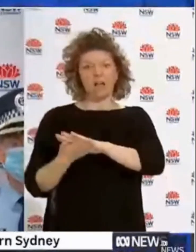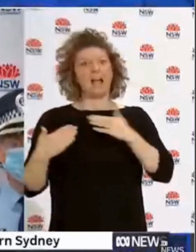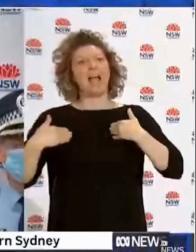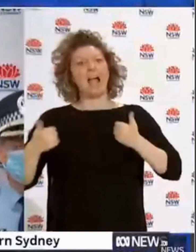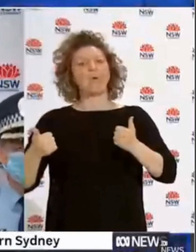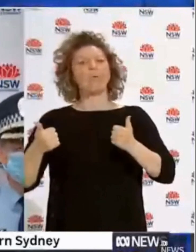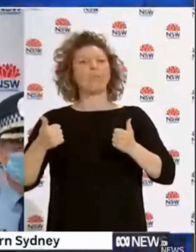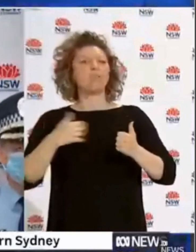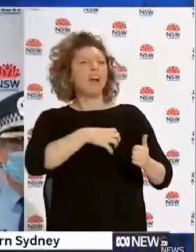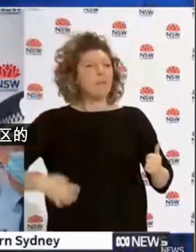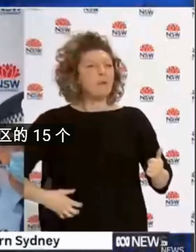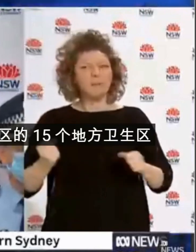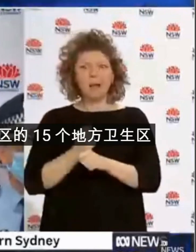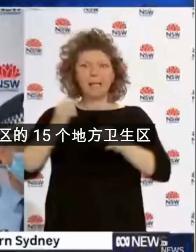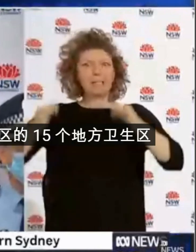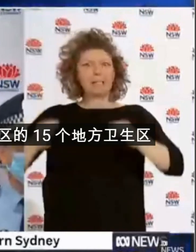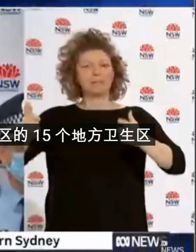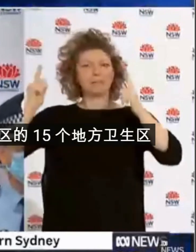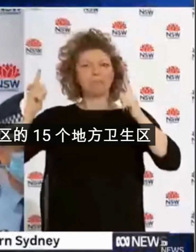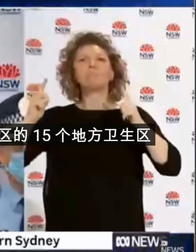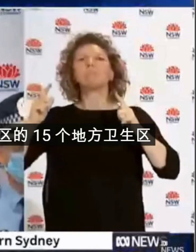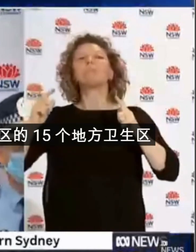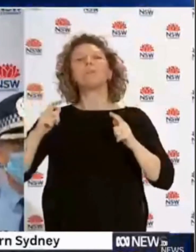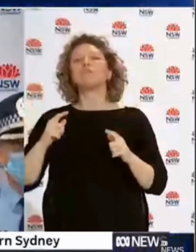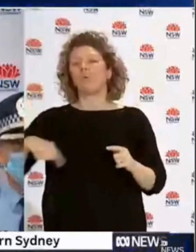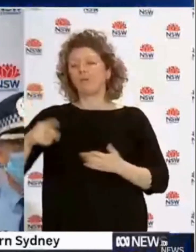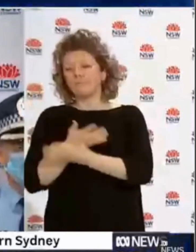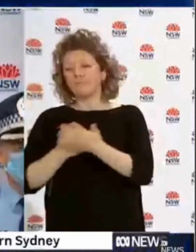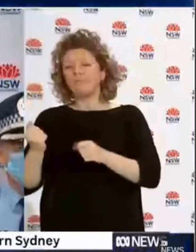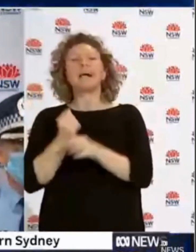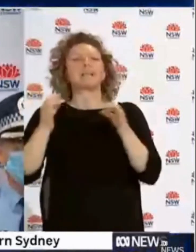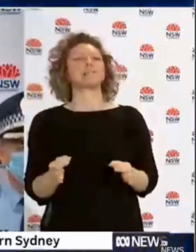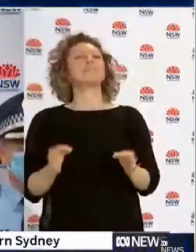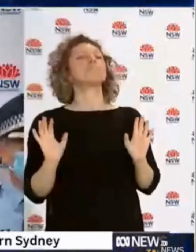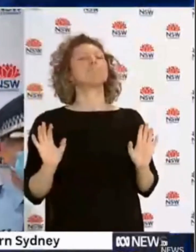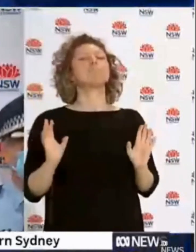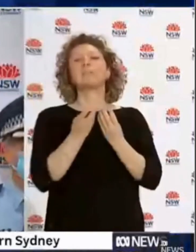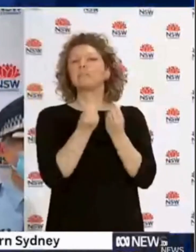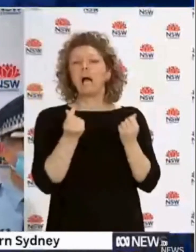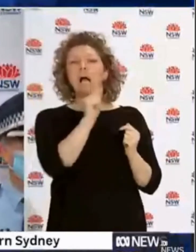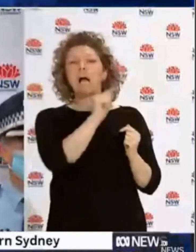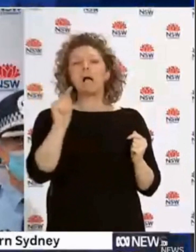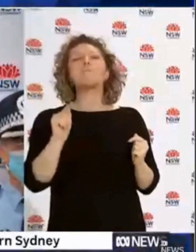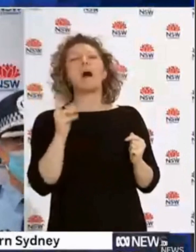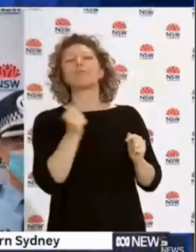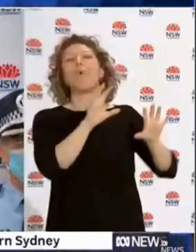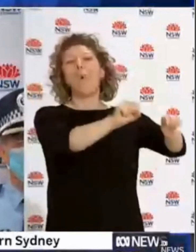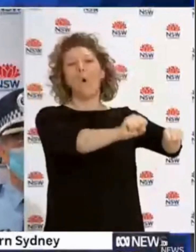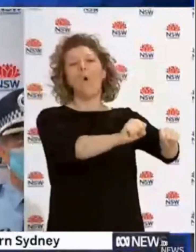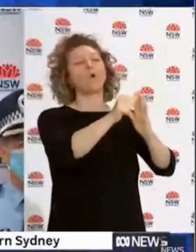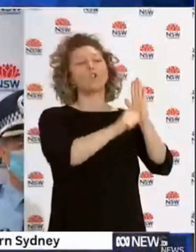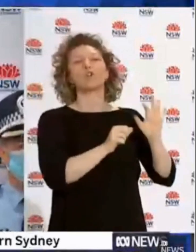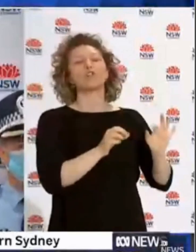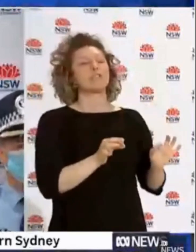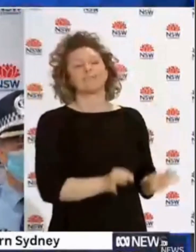the chief executives of the local health districts, the 15 local health districts. In some areas, they have decided that they will